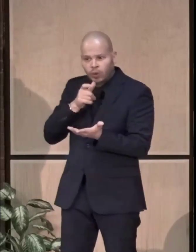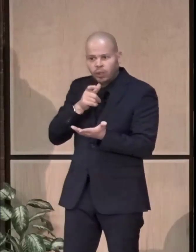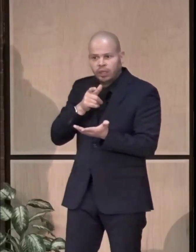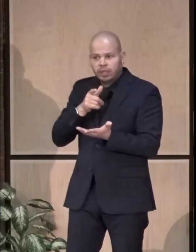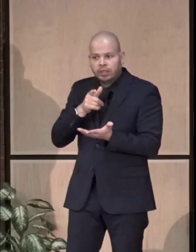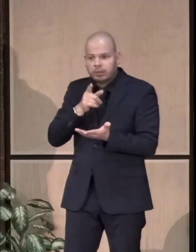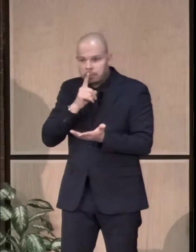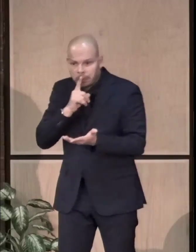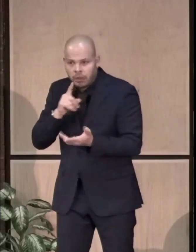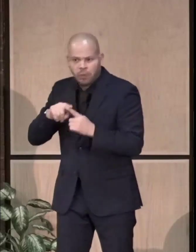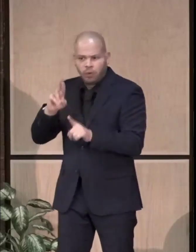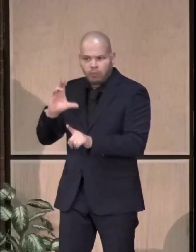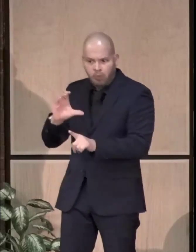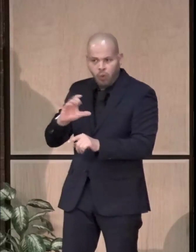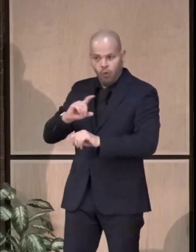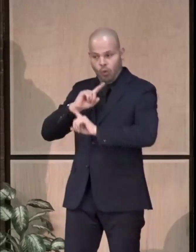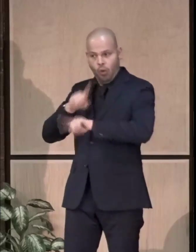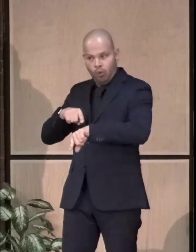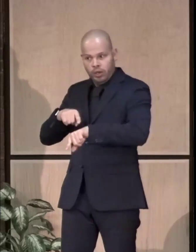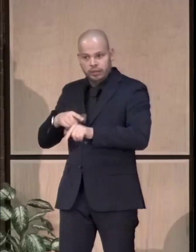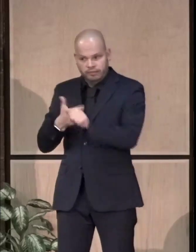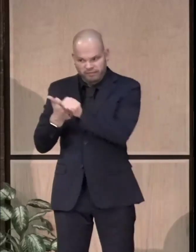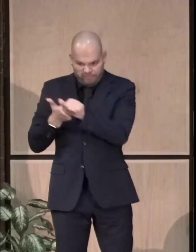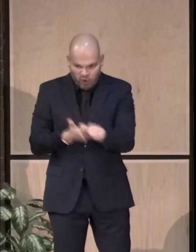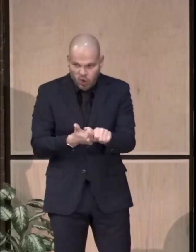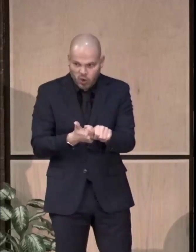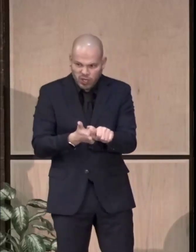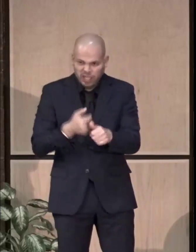Card, right? Yes, sir. And on the next page,